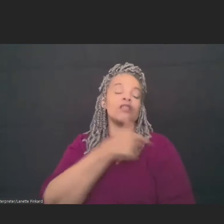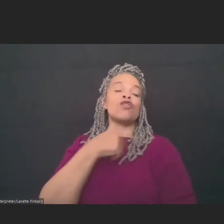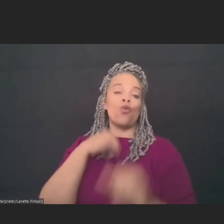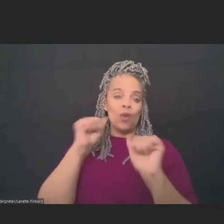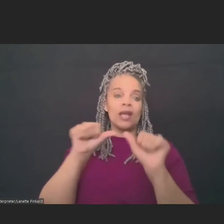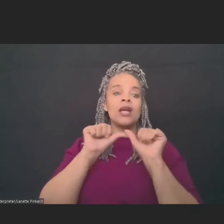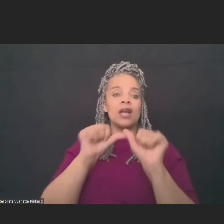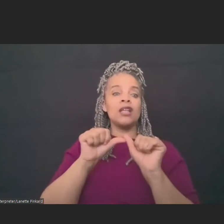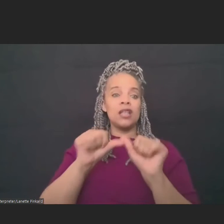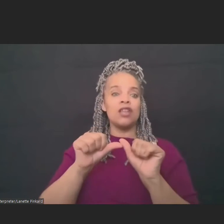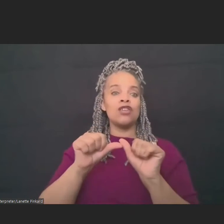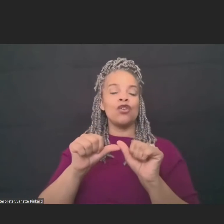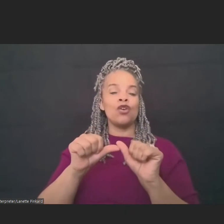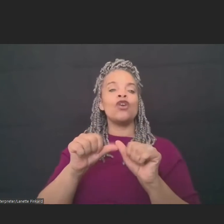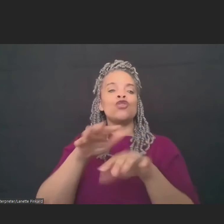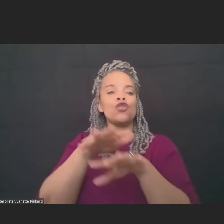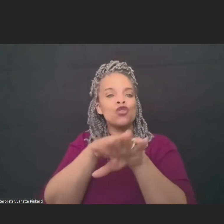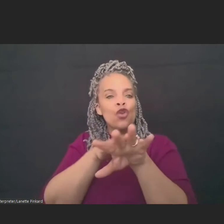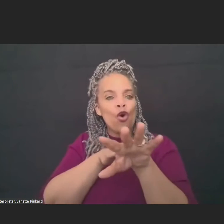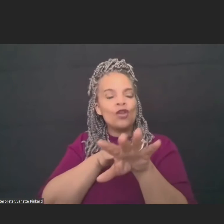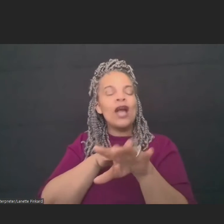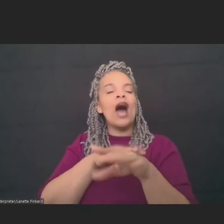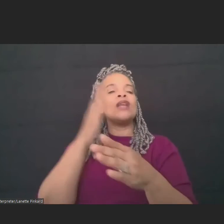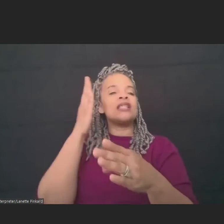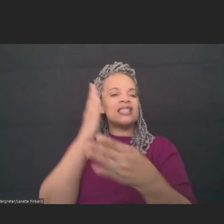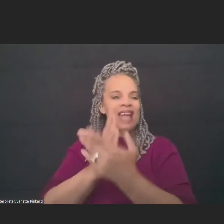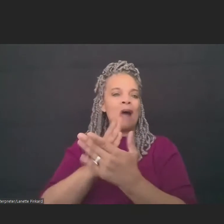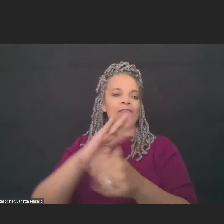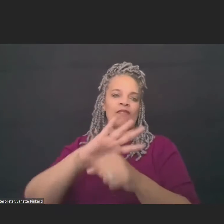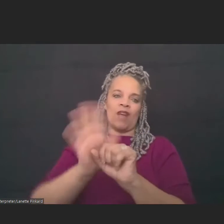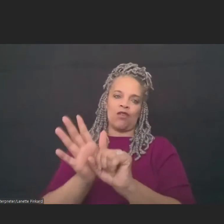continue to slow down and stop this virus.